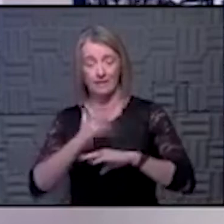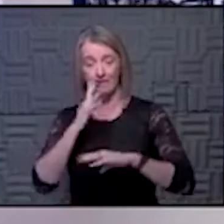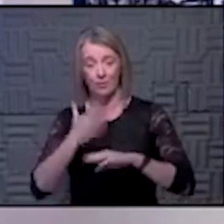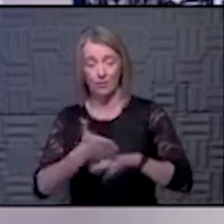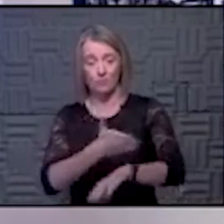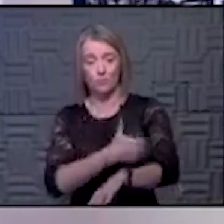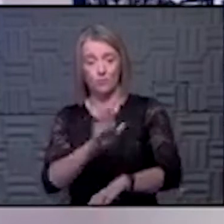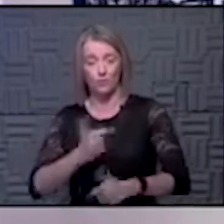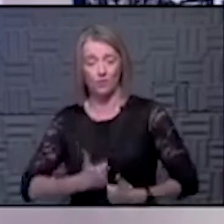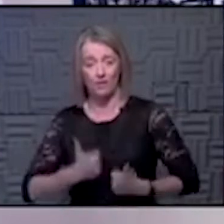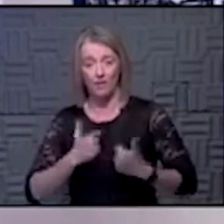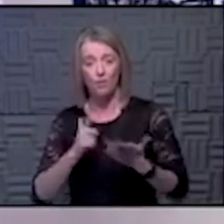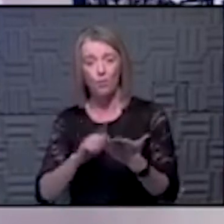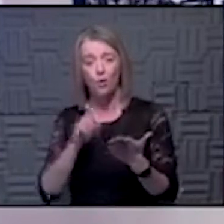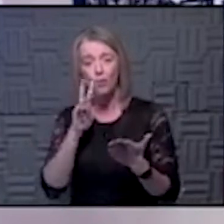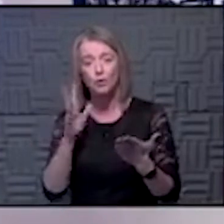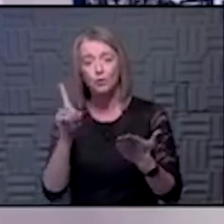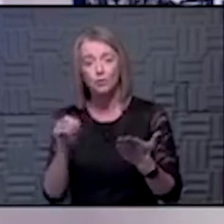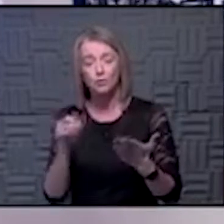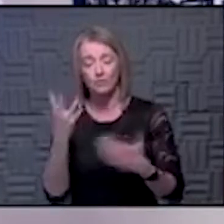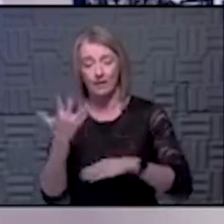your life?